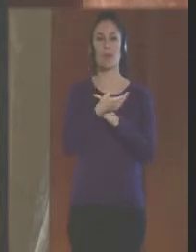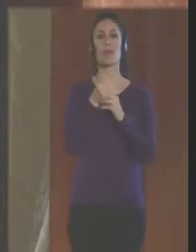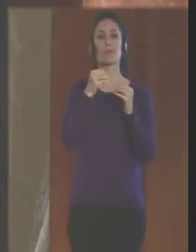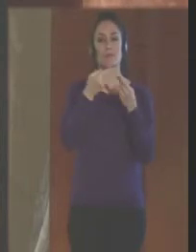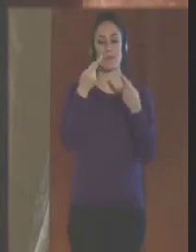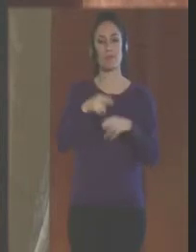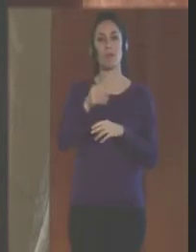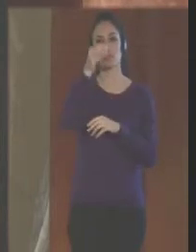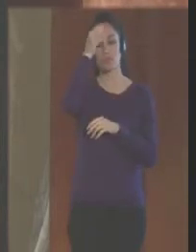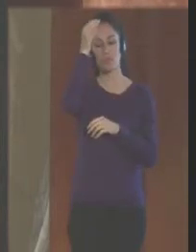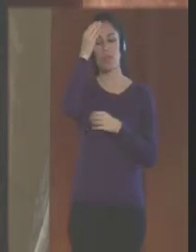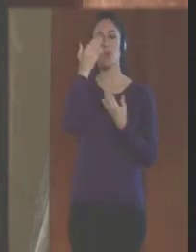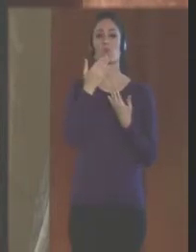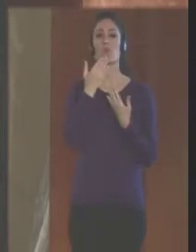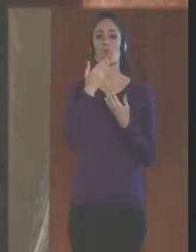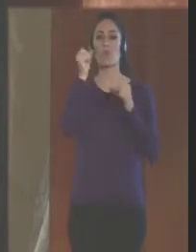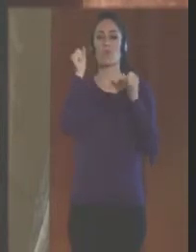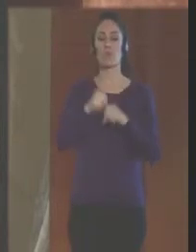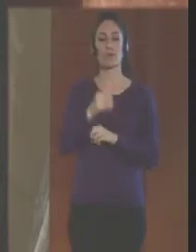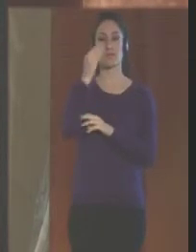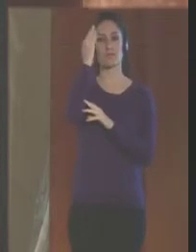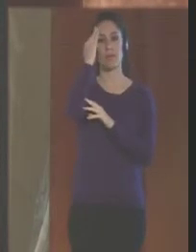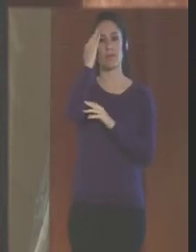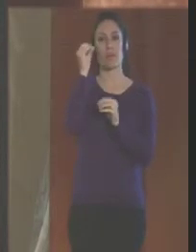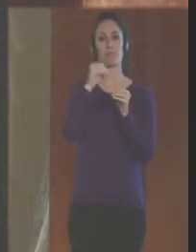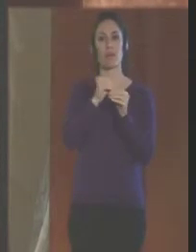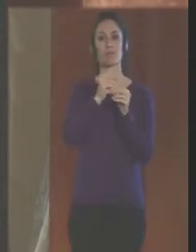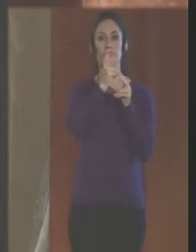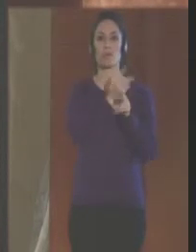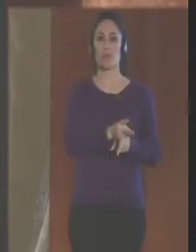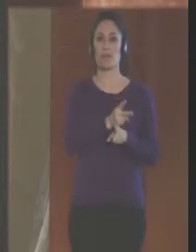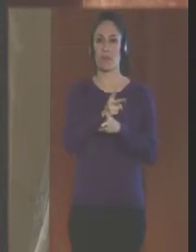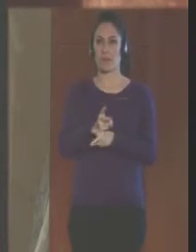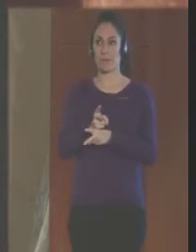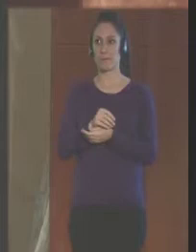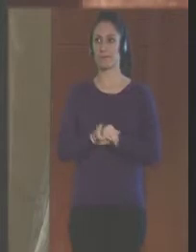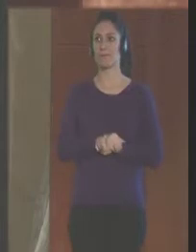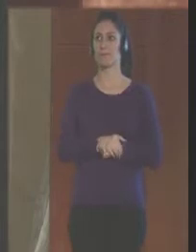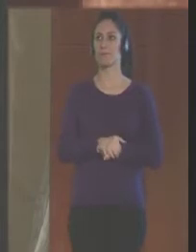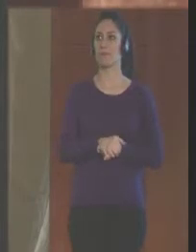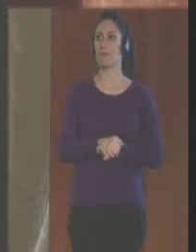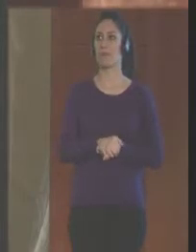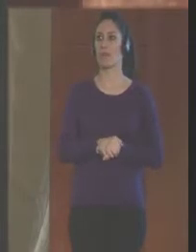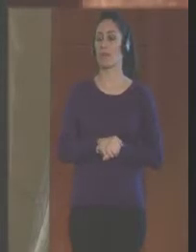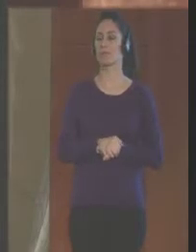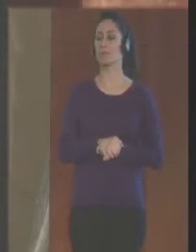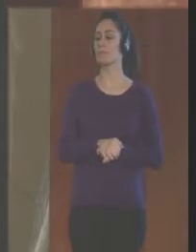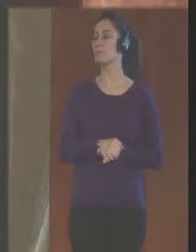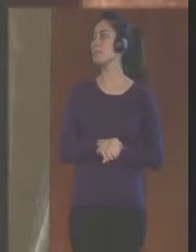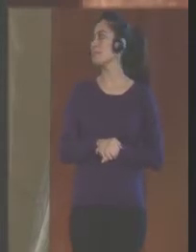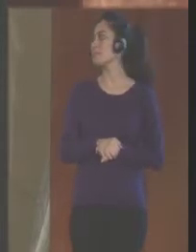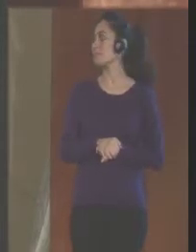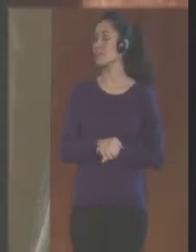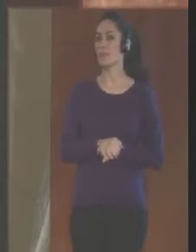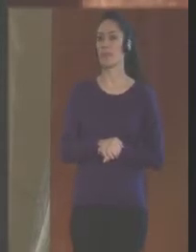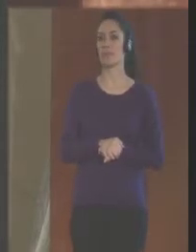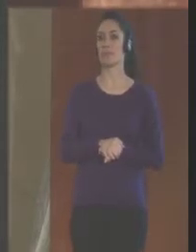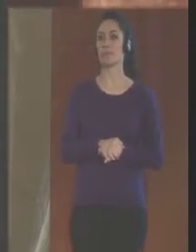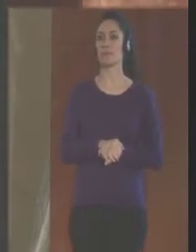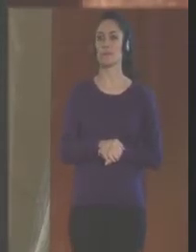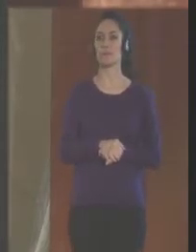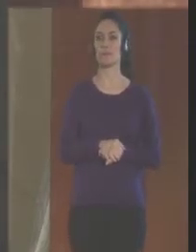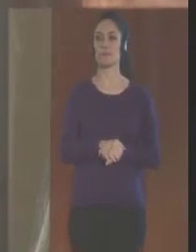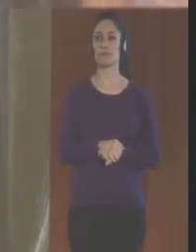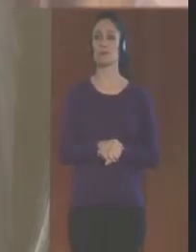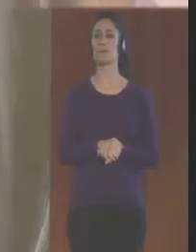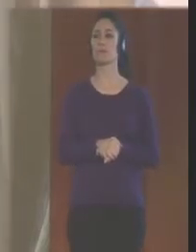and also conservation of the environment. So, distinguished ladies and